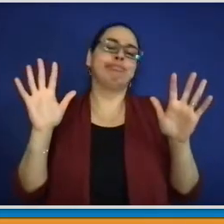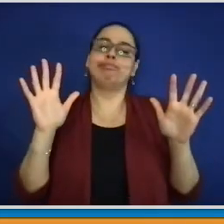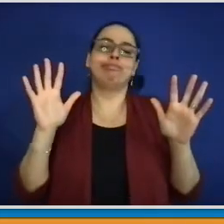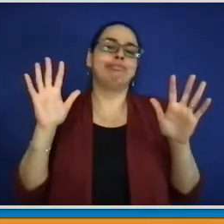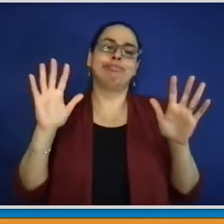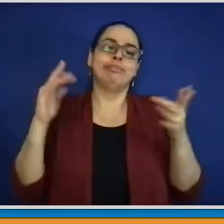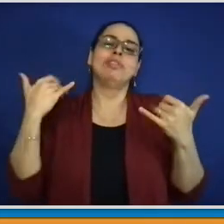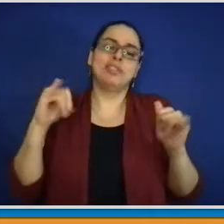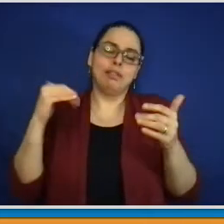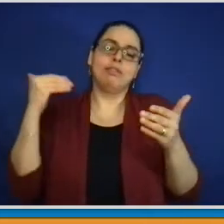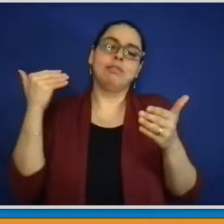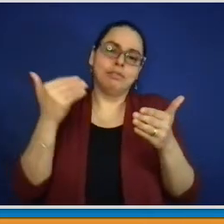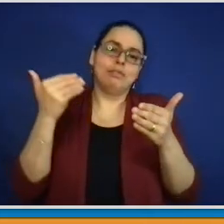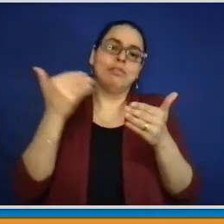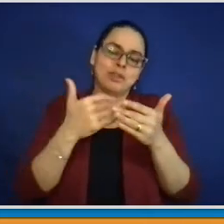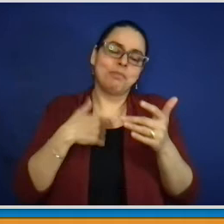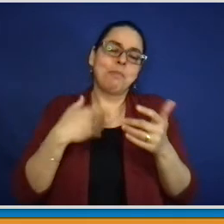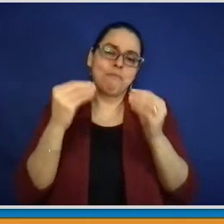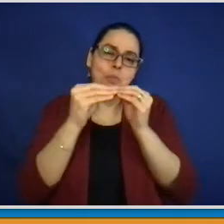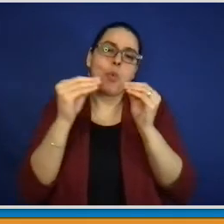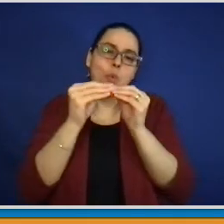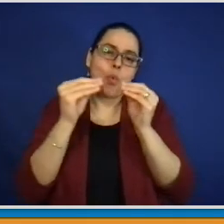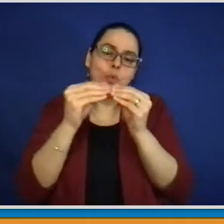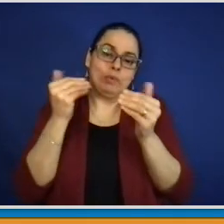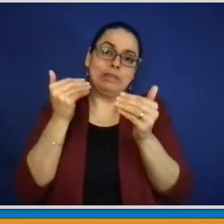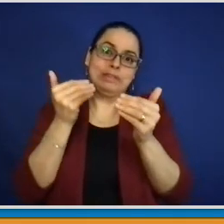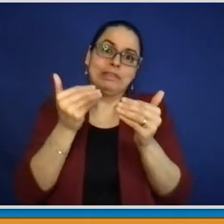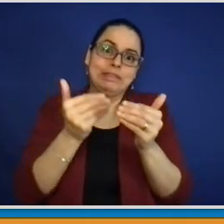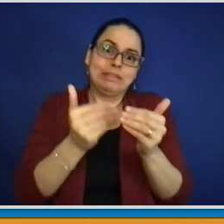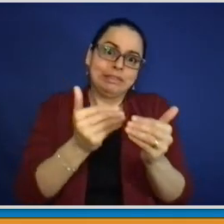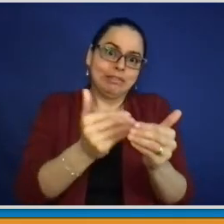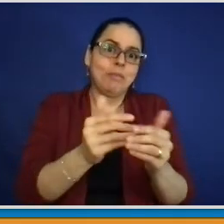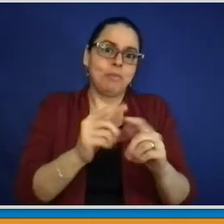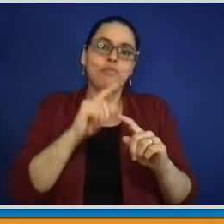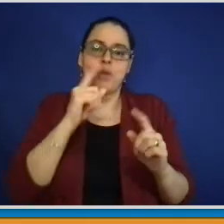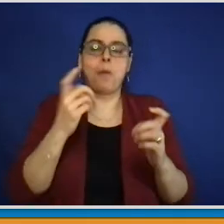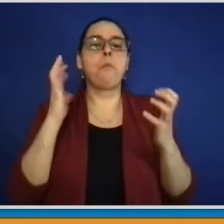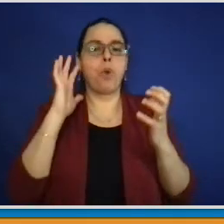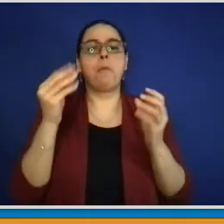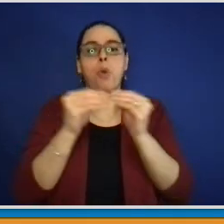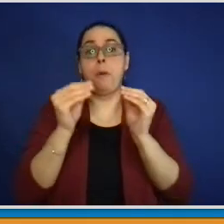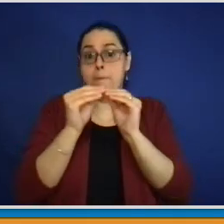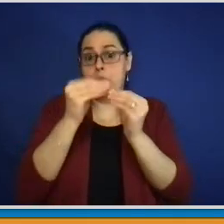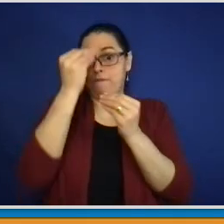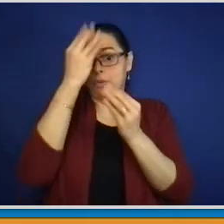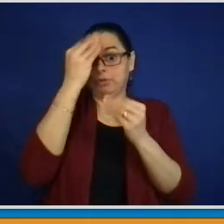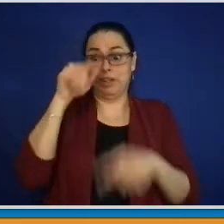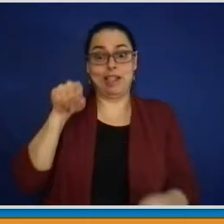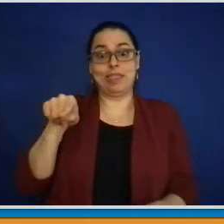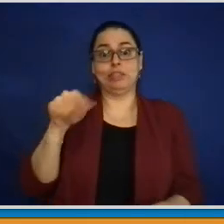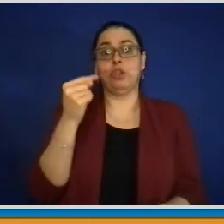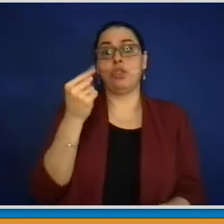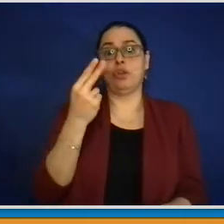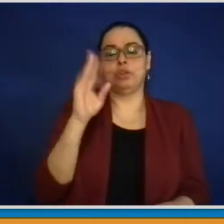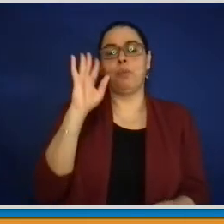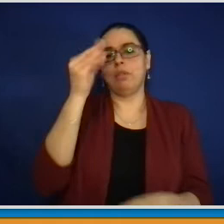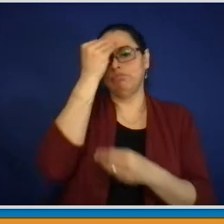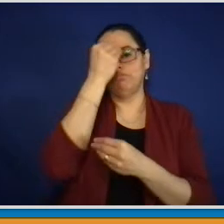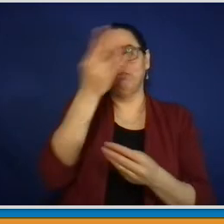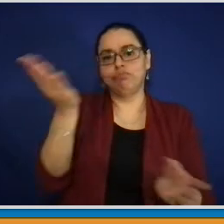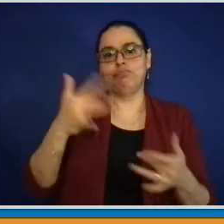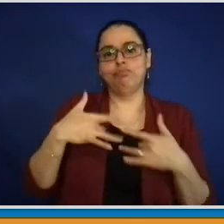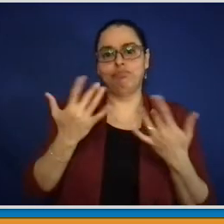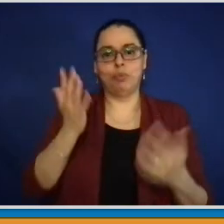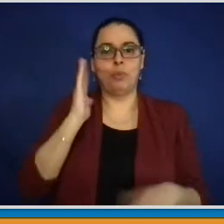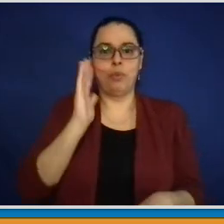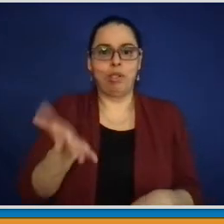things on Thursday at 2 o'clock. I also want to mention this Thursday we will have a virtual event that is of